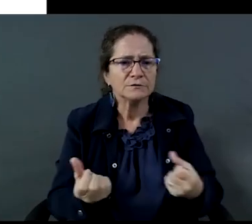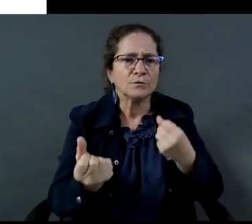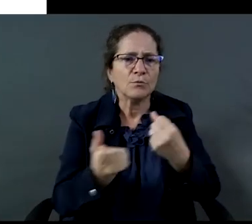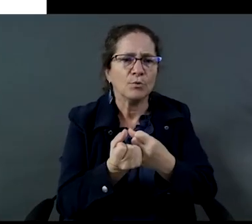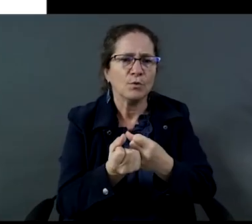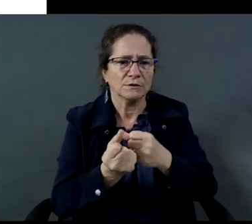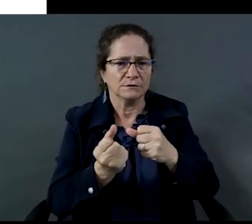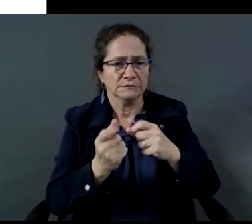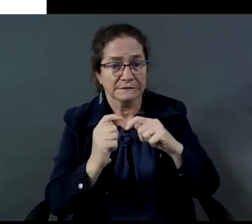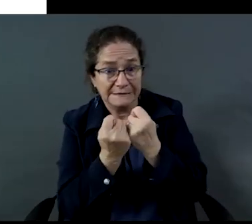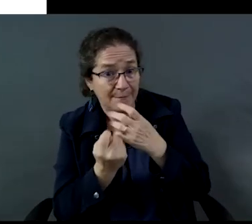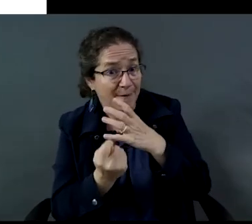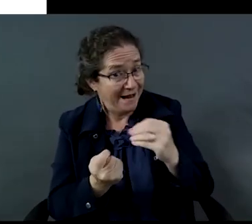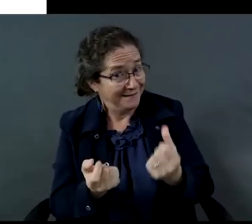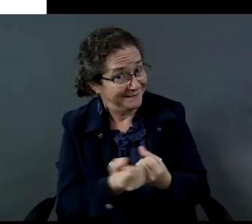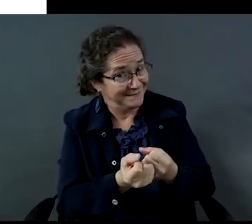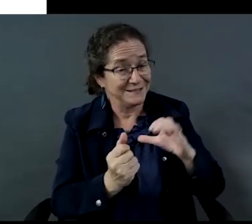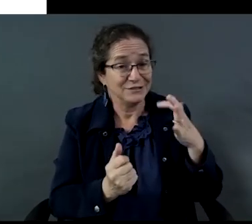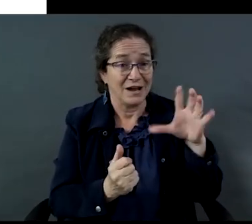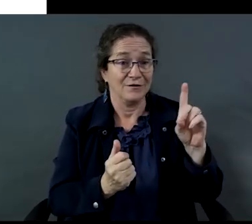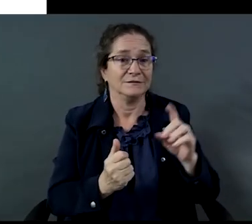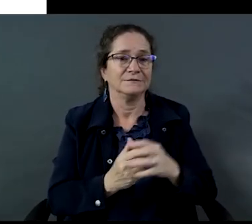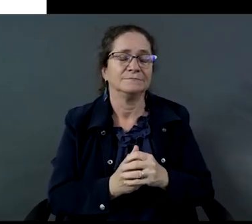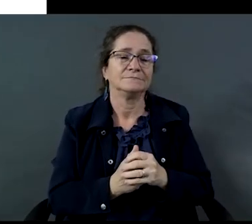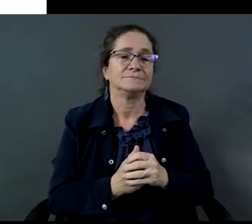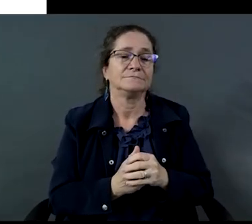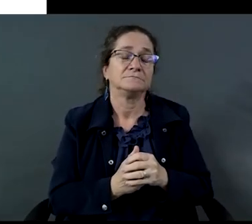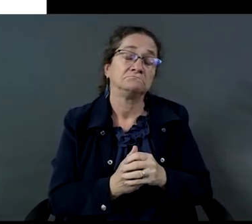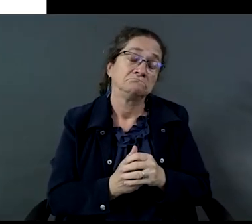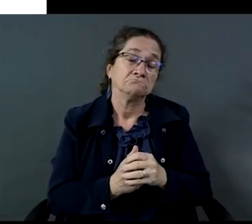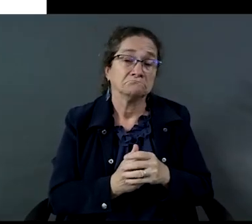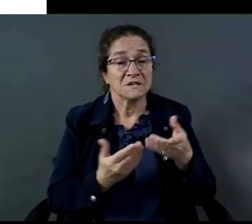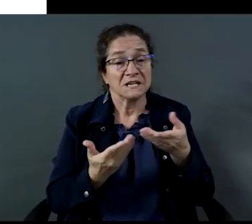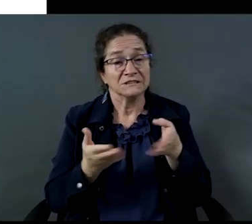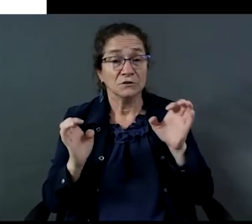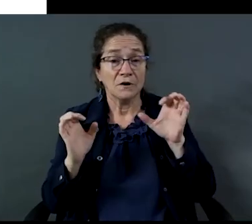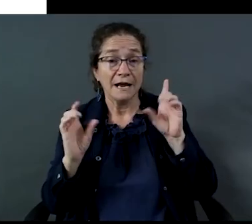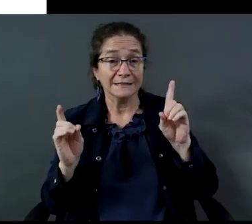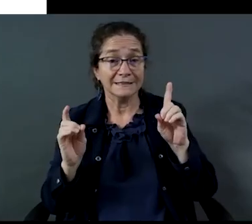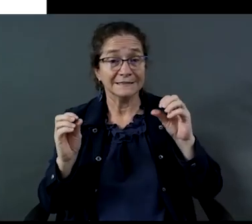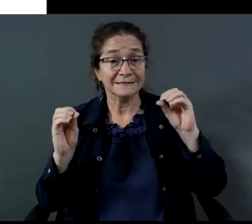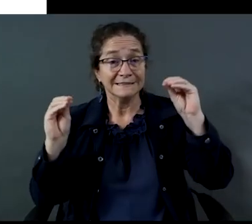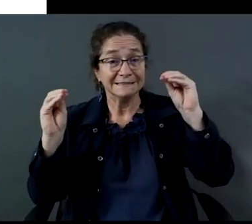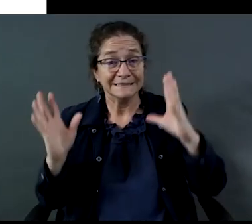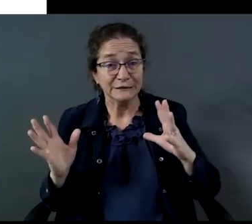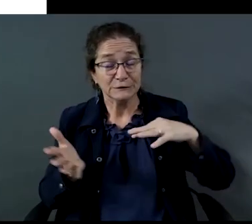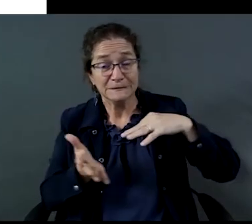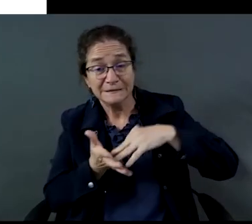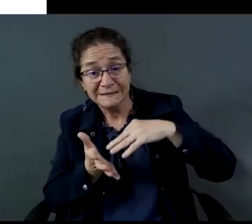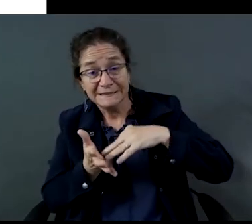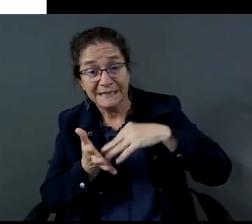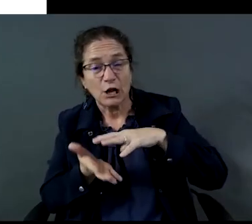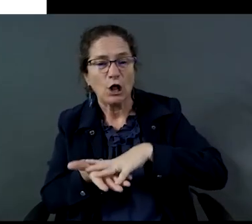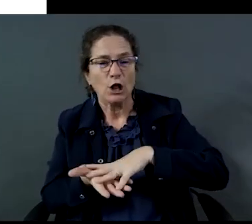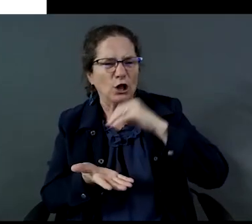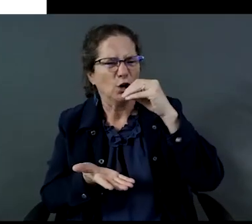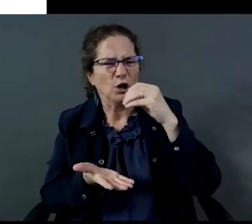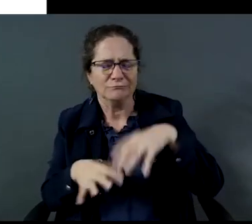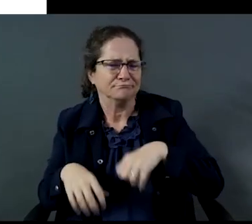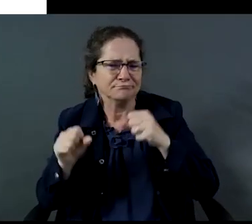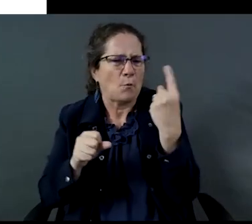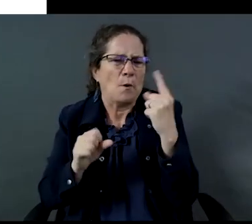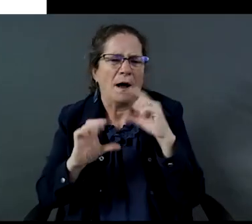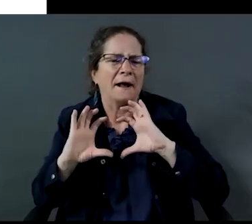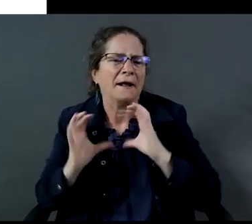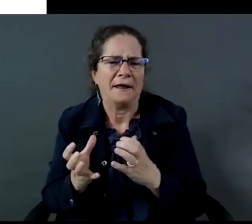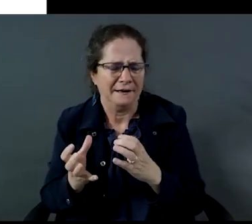As a general education teacher, you may have had 1 class or 2 on disabilities. And I know for me, when I took